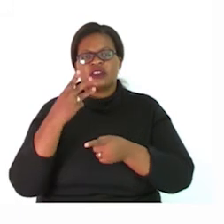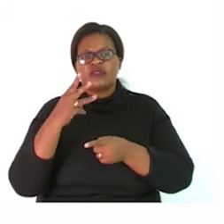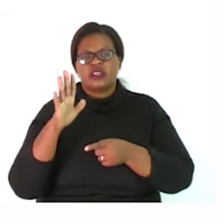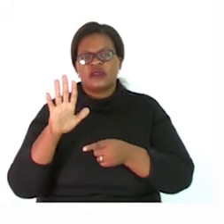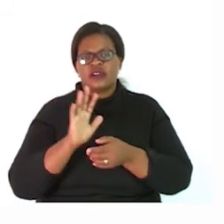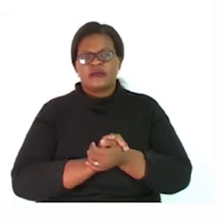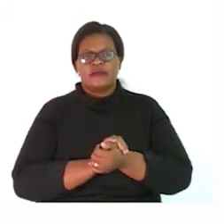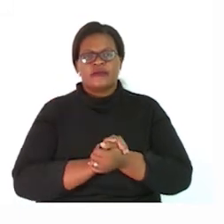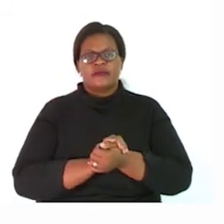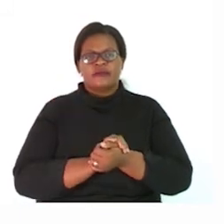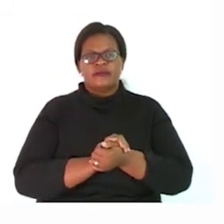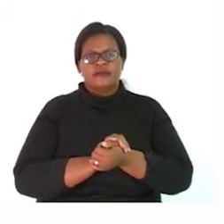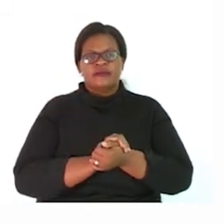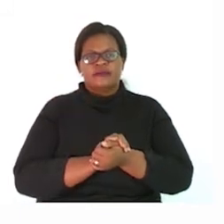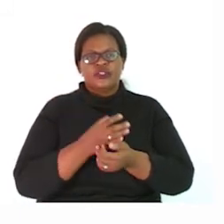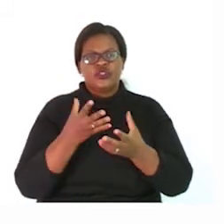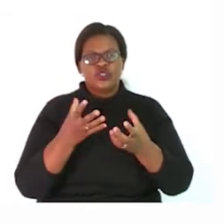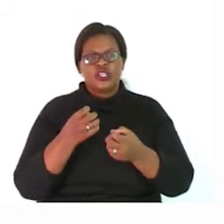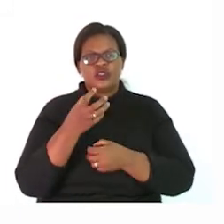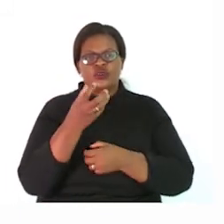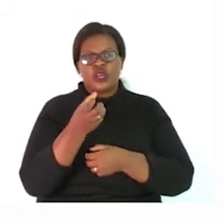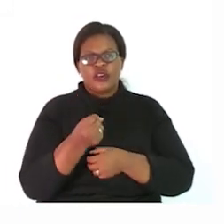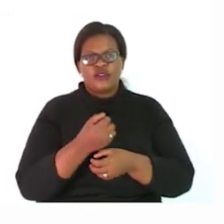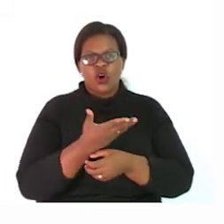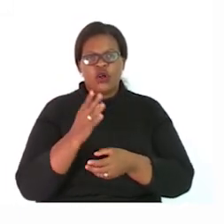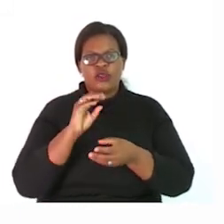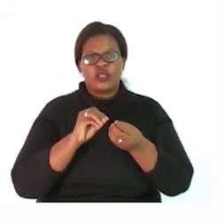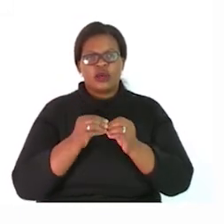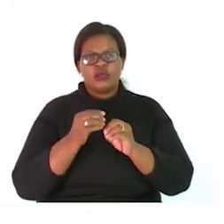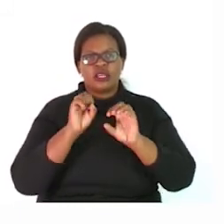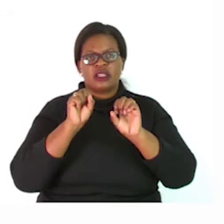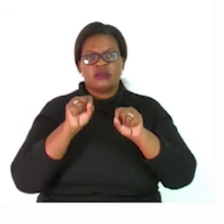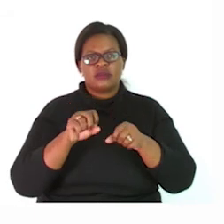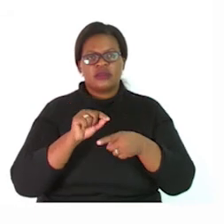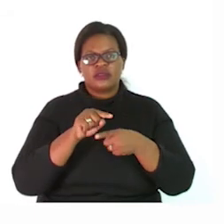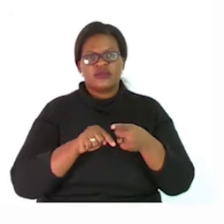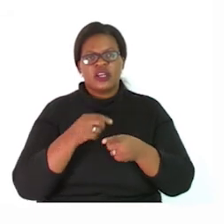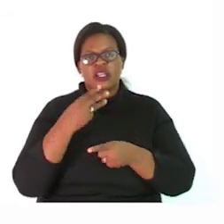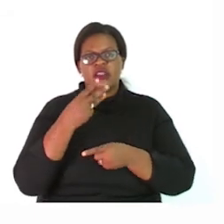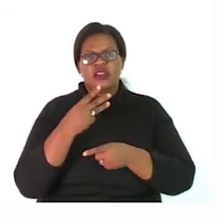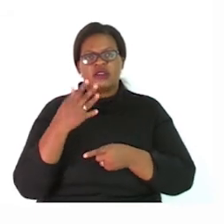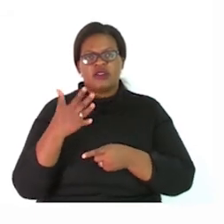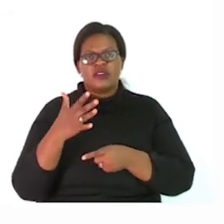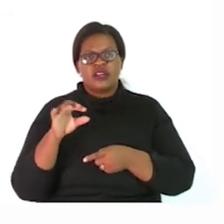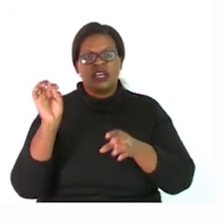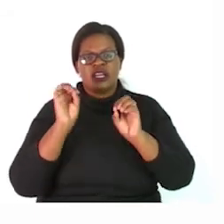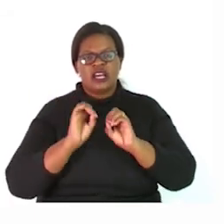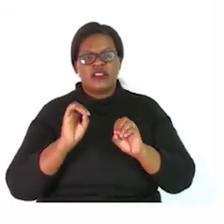35. So you need to find all the numbers that can divide into 35 without leaving